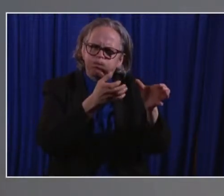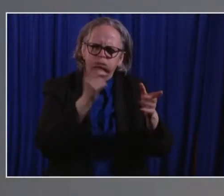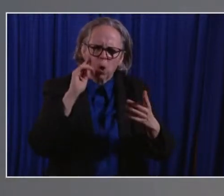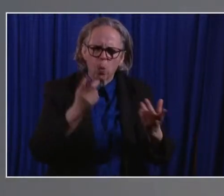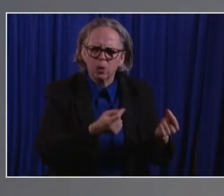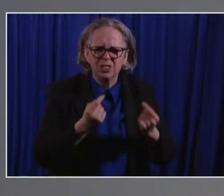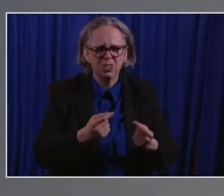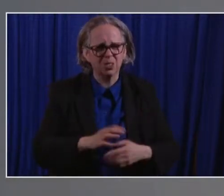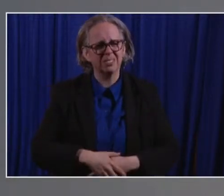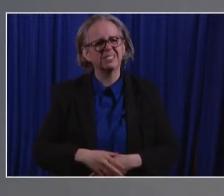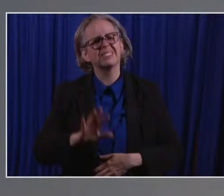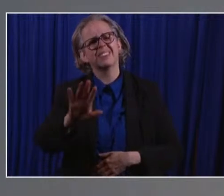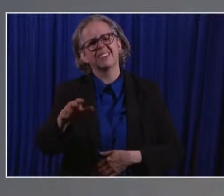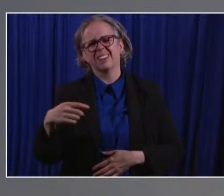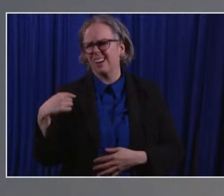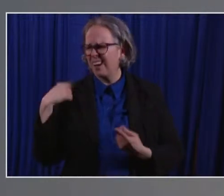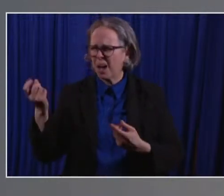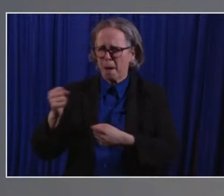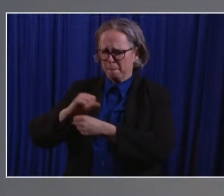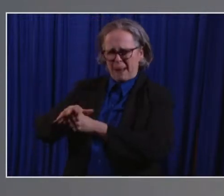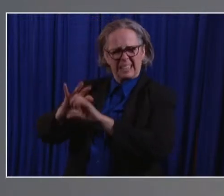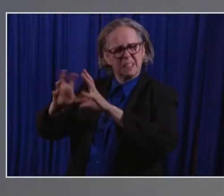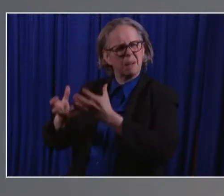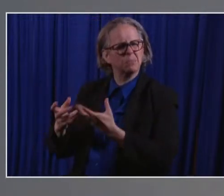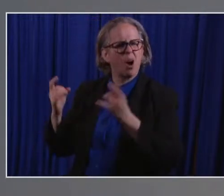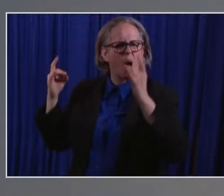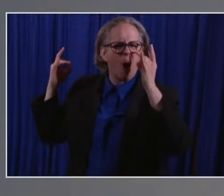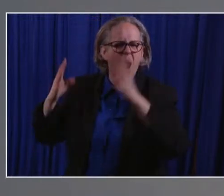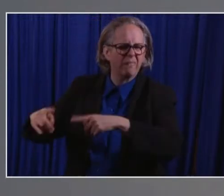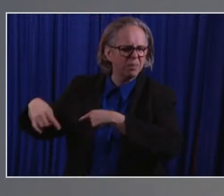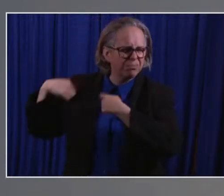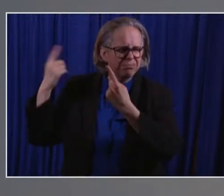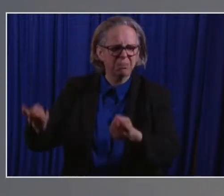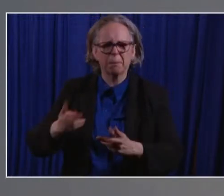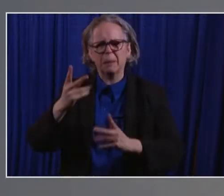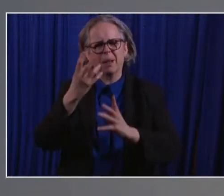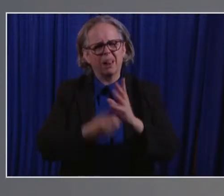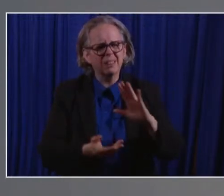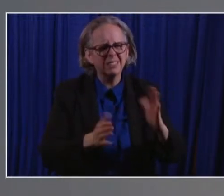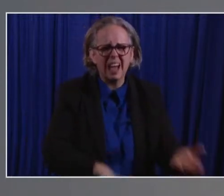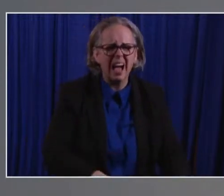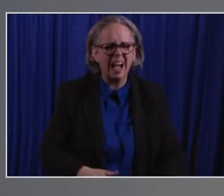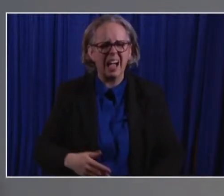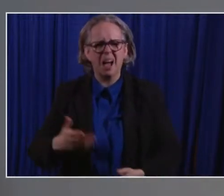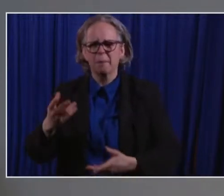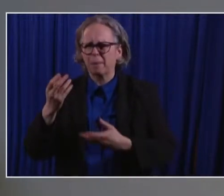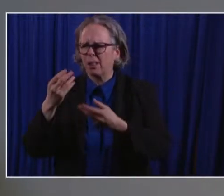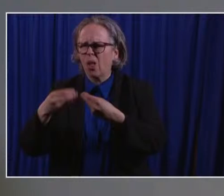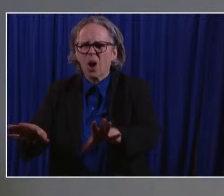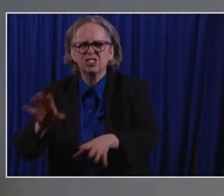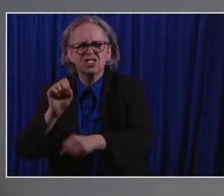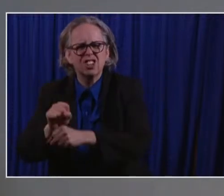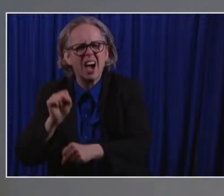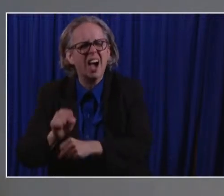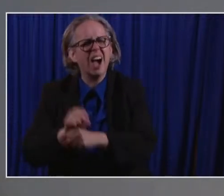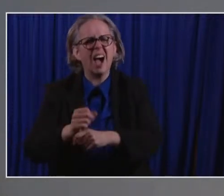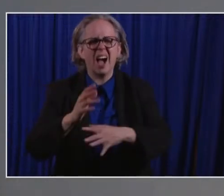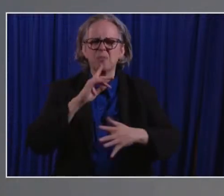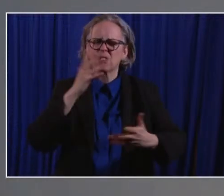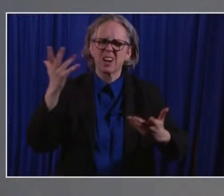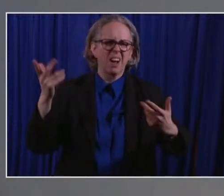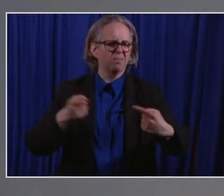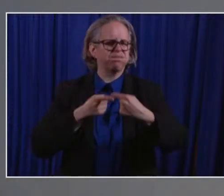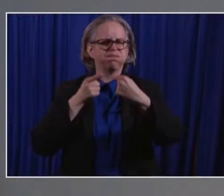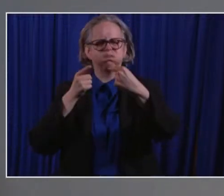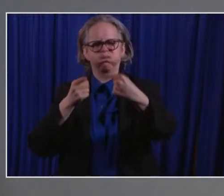been lost over the past year. The more people we vaccinate, the sooner we can get people back to work. And that's